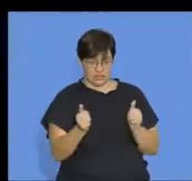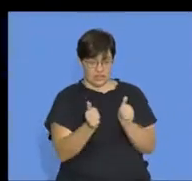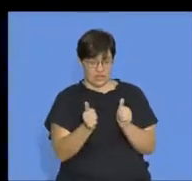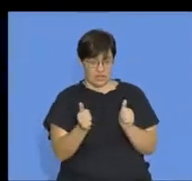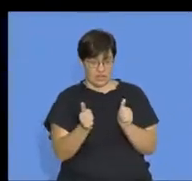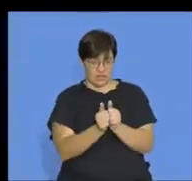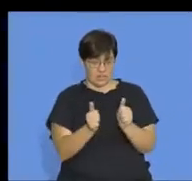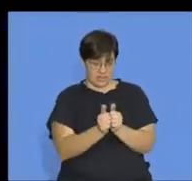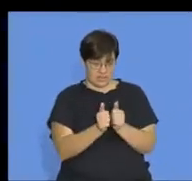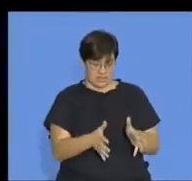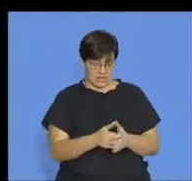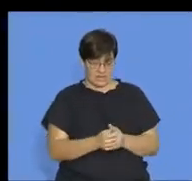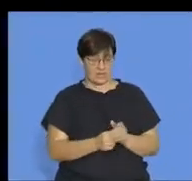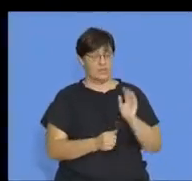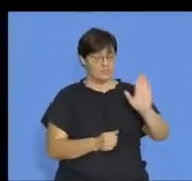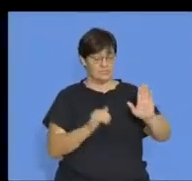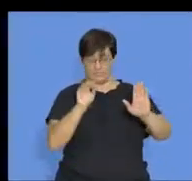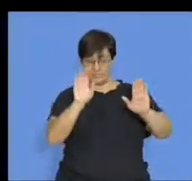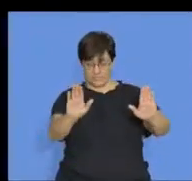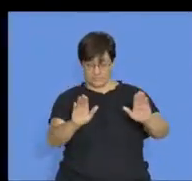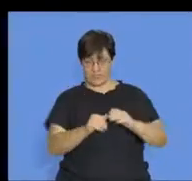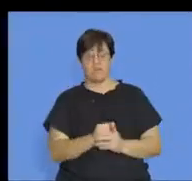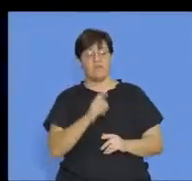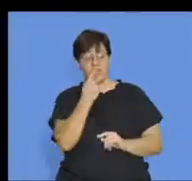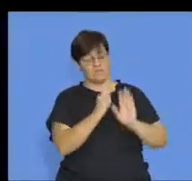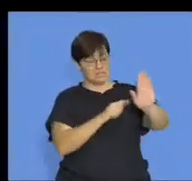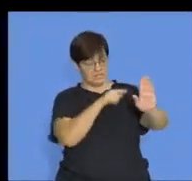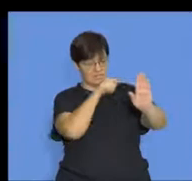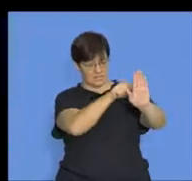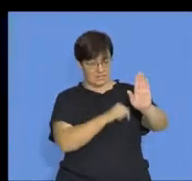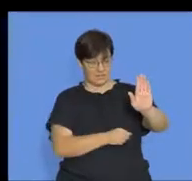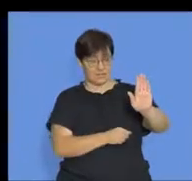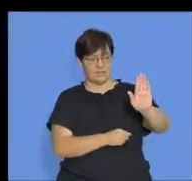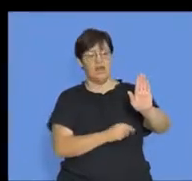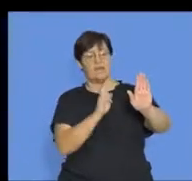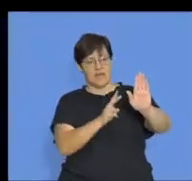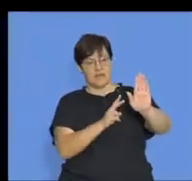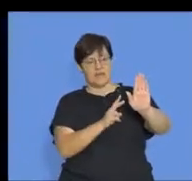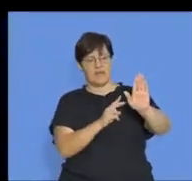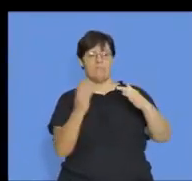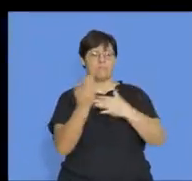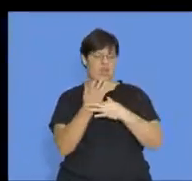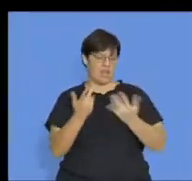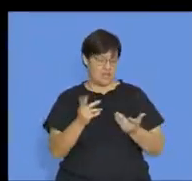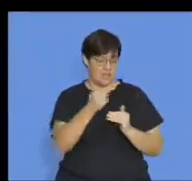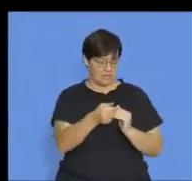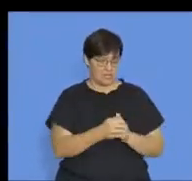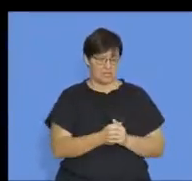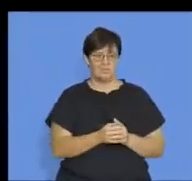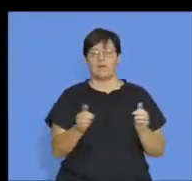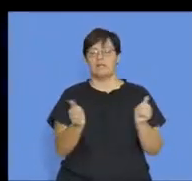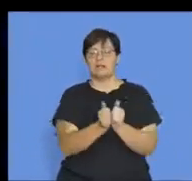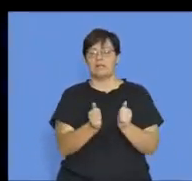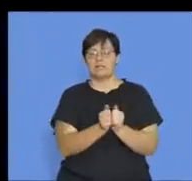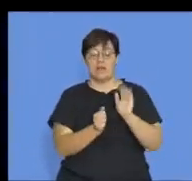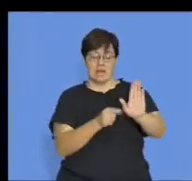each partners. So partner Craig and Candice, let's look at Craig first, and then we might take a quick